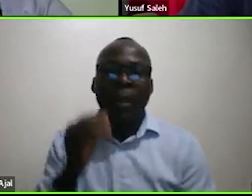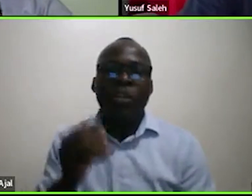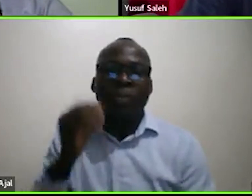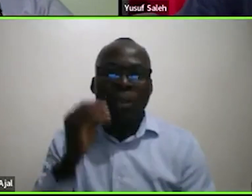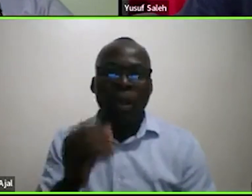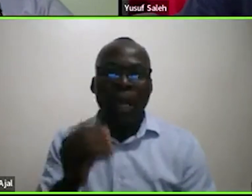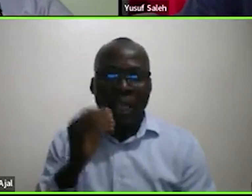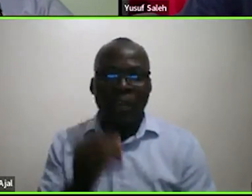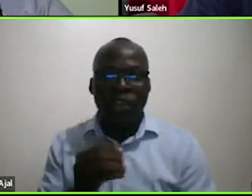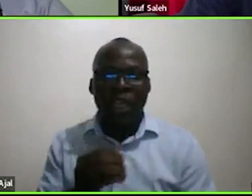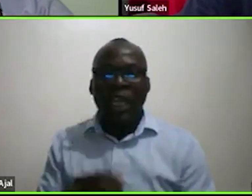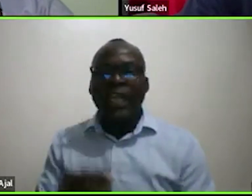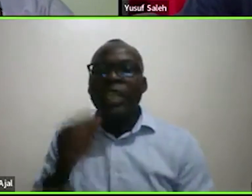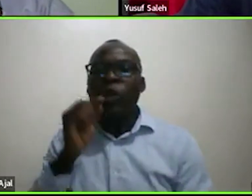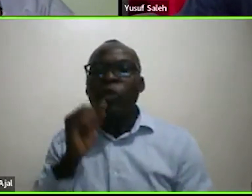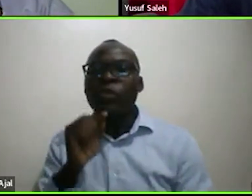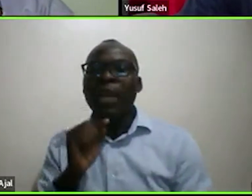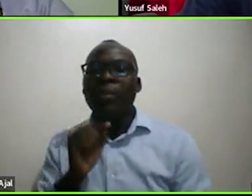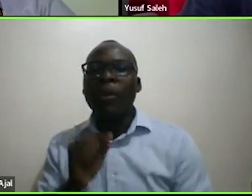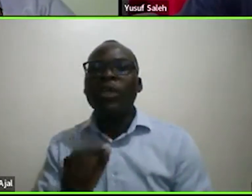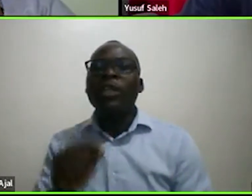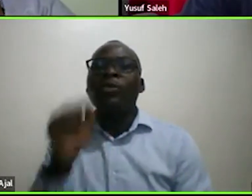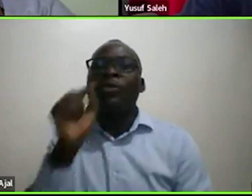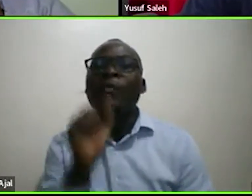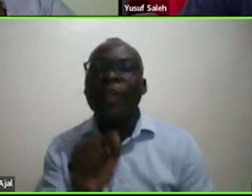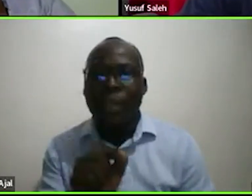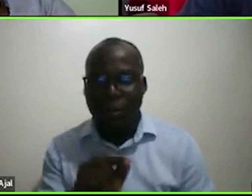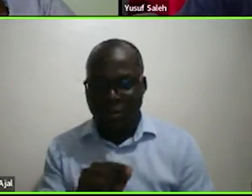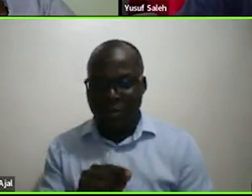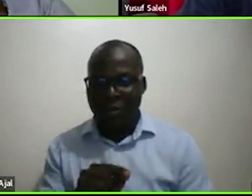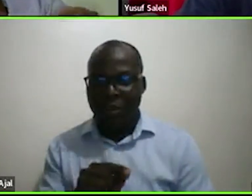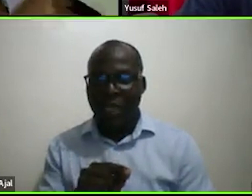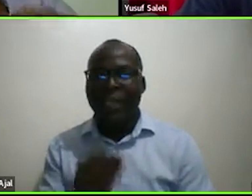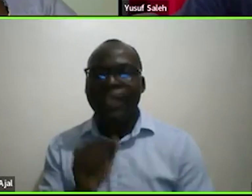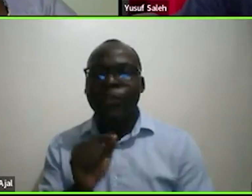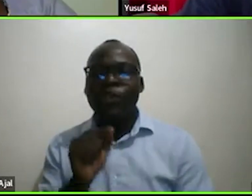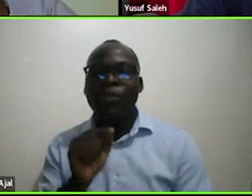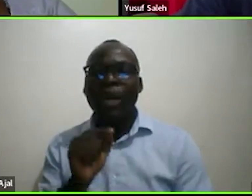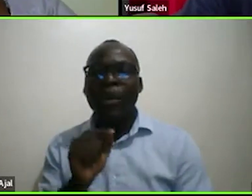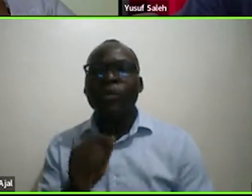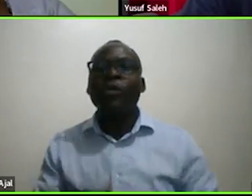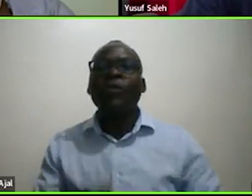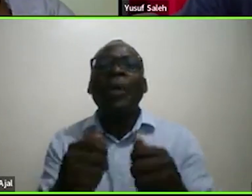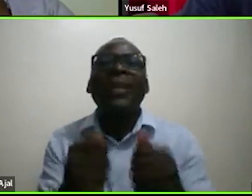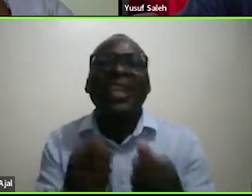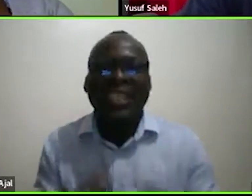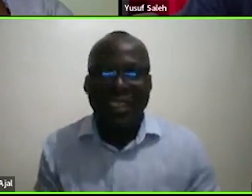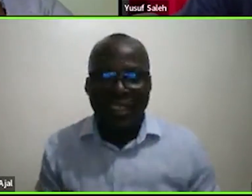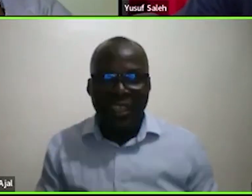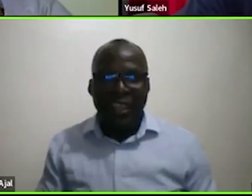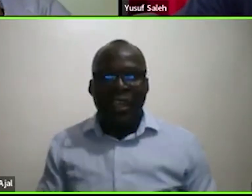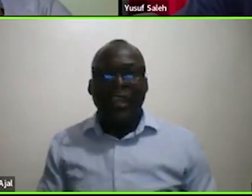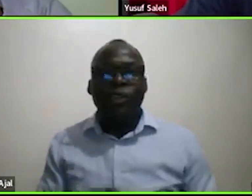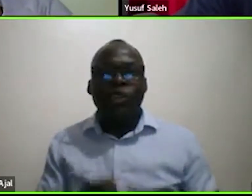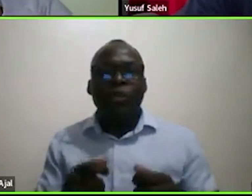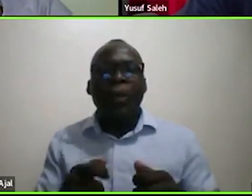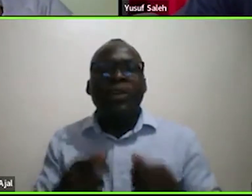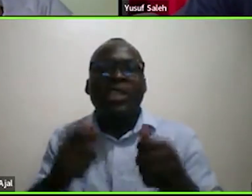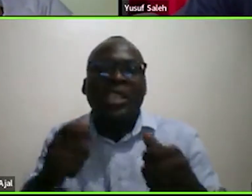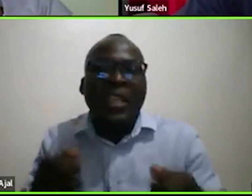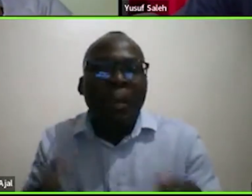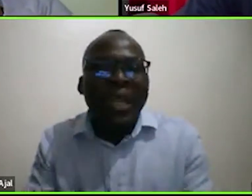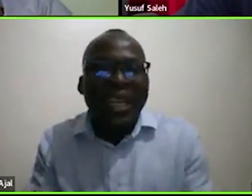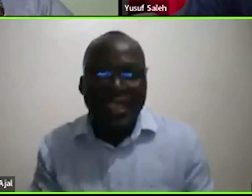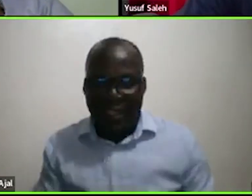just be about people and culture. Let it also be about revenue. Let it also be about profitability. Let it also be